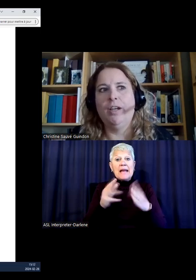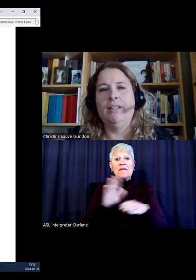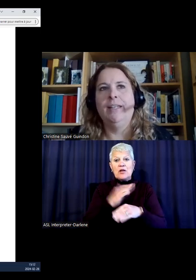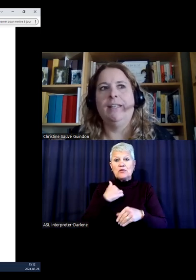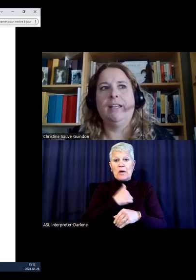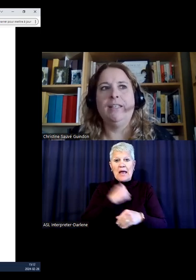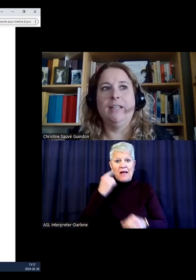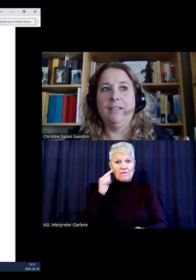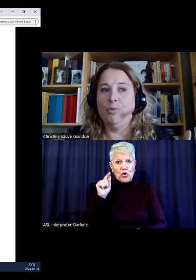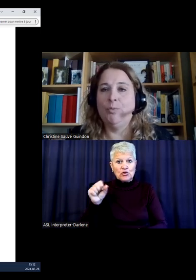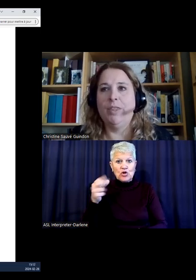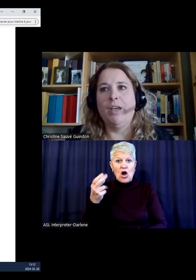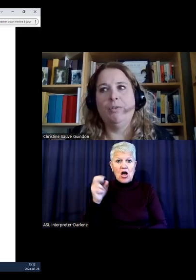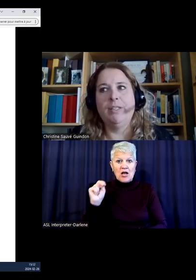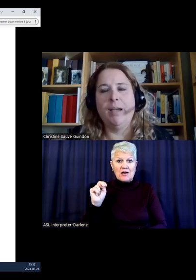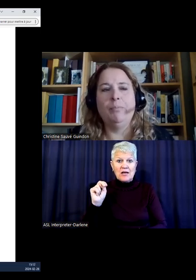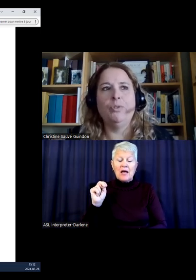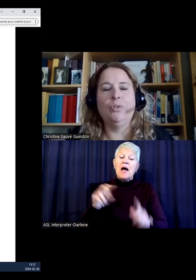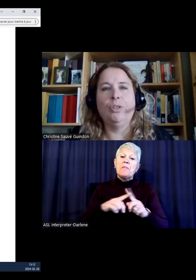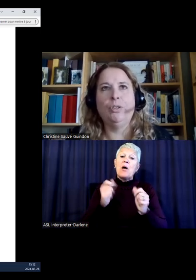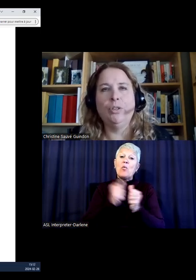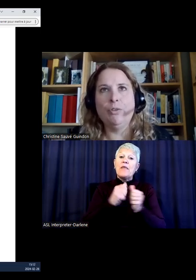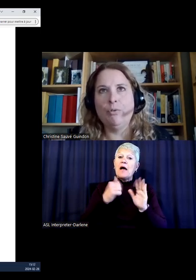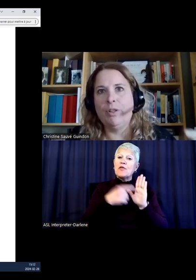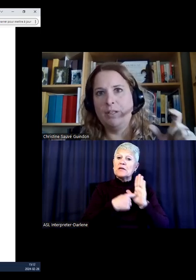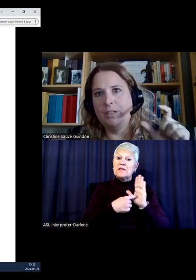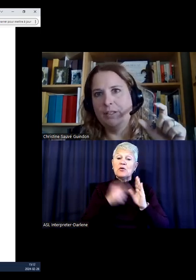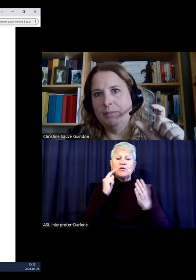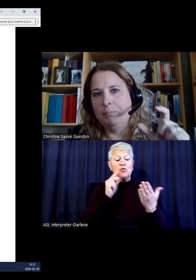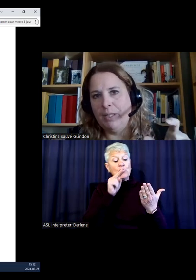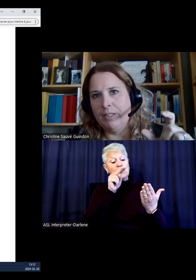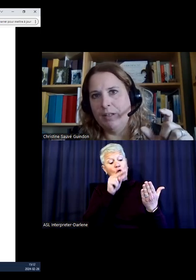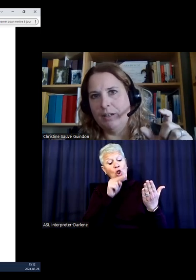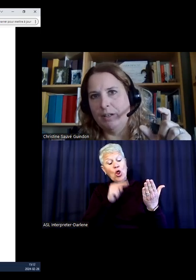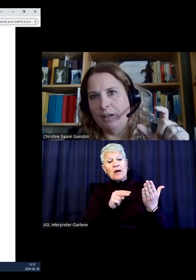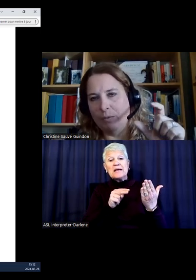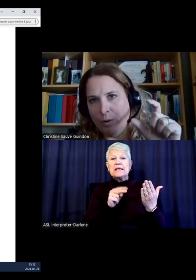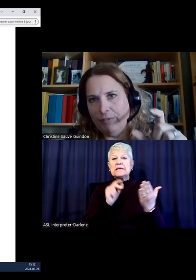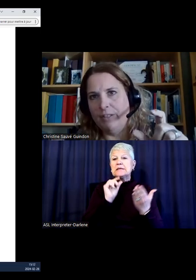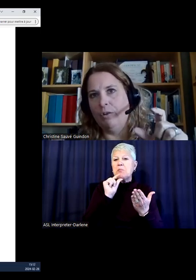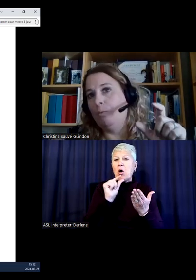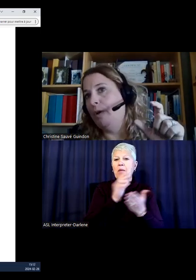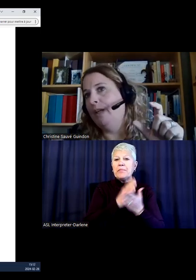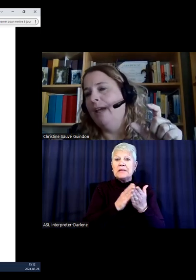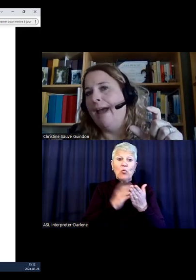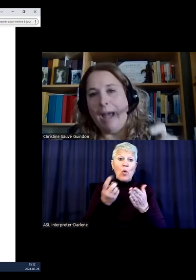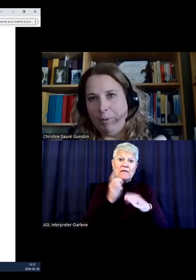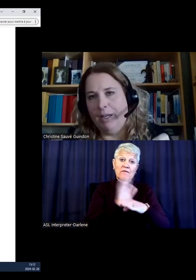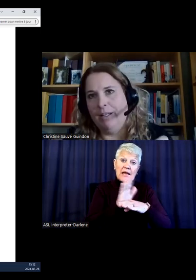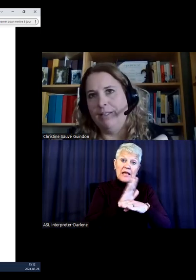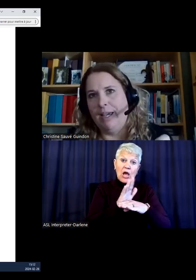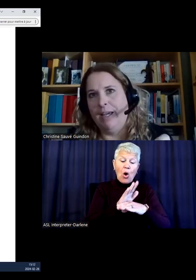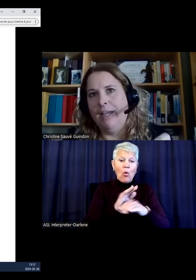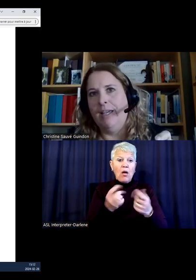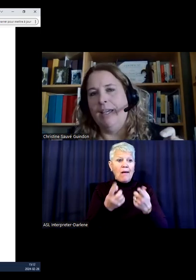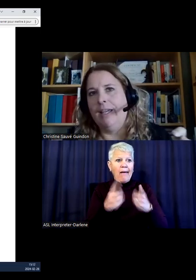for Sean. Like I said, with other examples, you could look through a little piece, one video or one happening